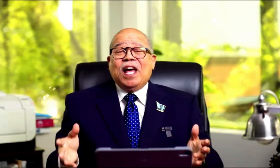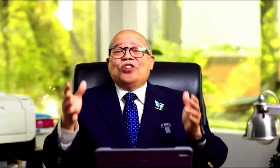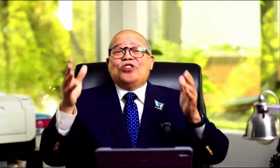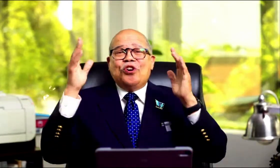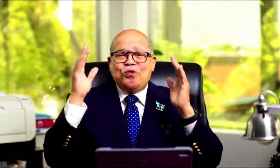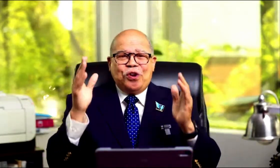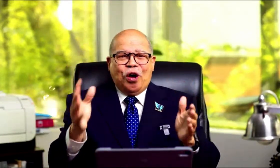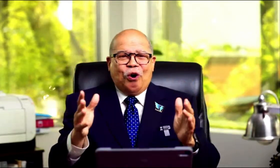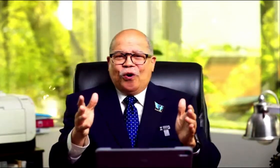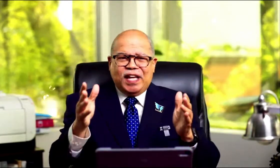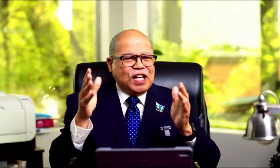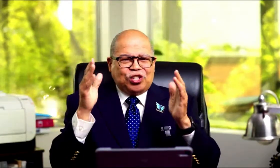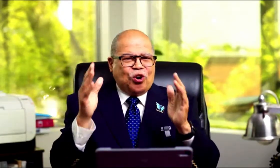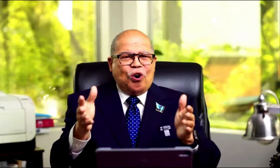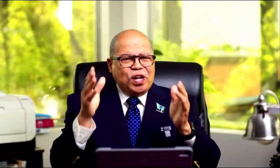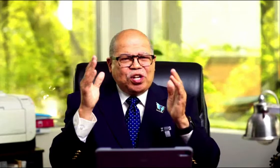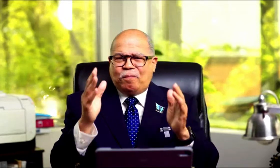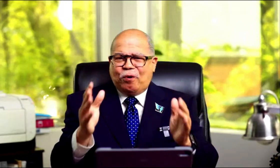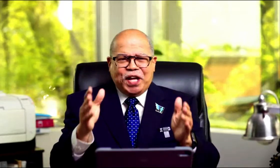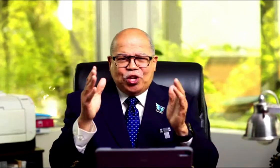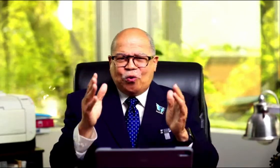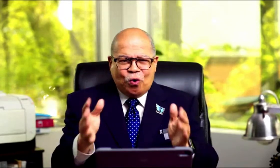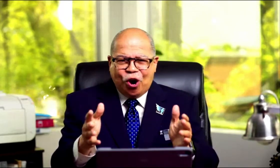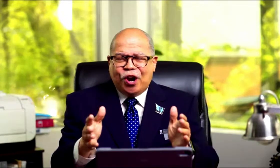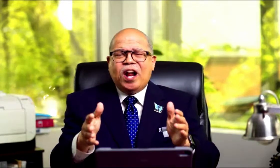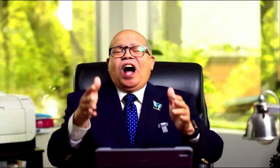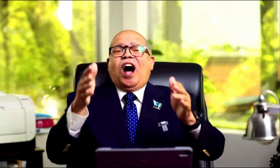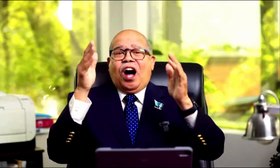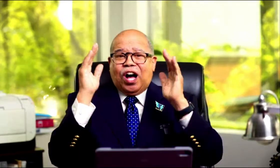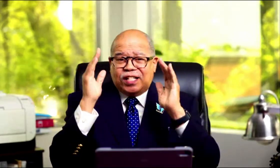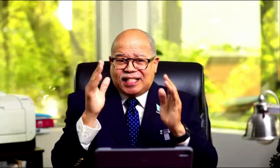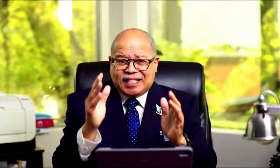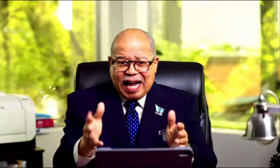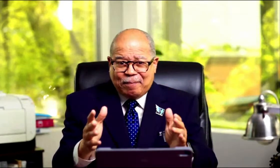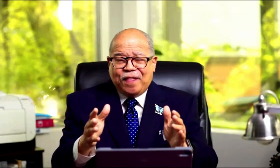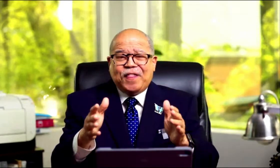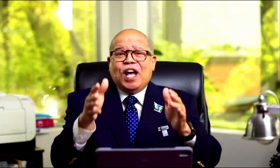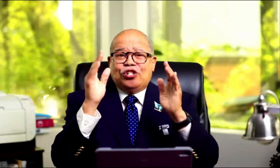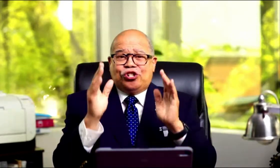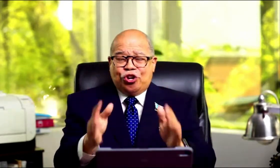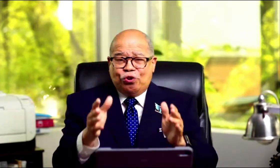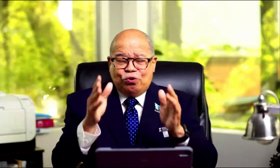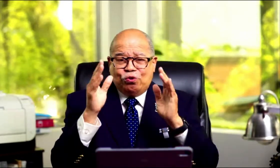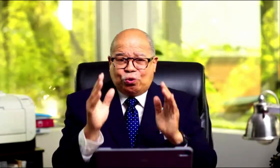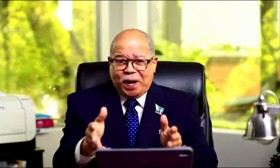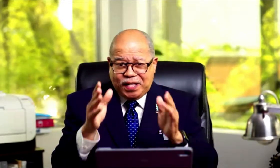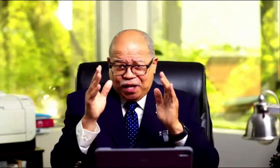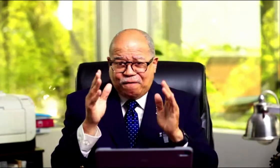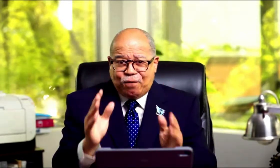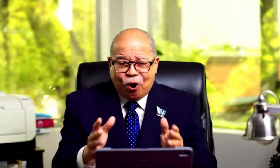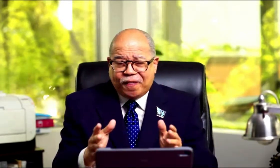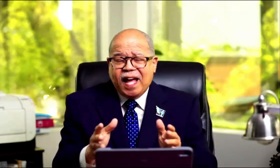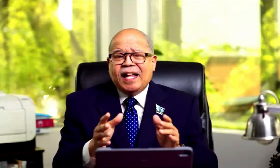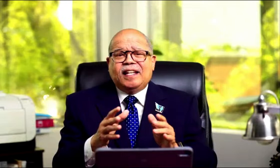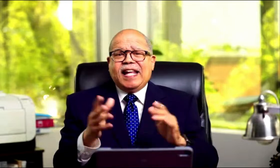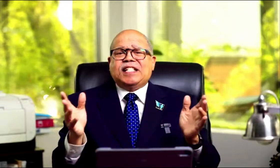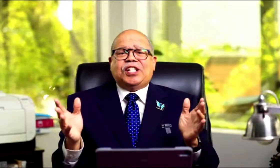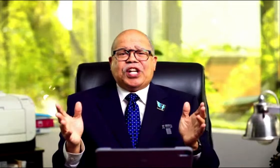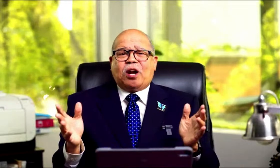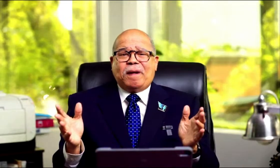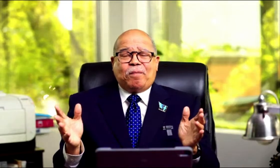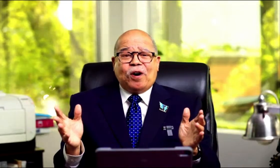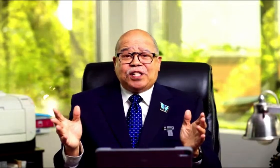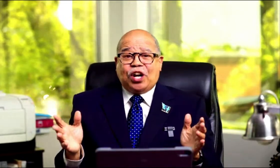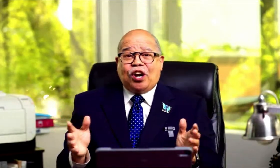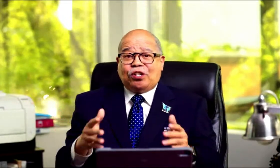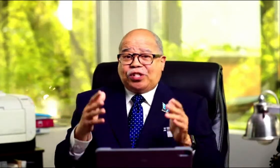for him. You know he is going to bring the word on Sabbath, June 24th.